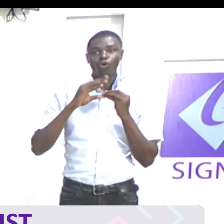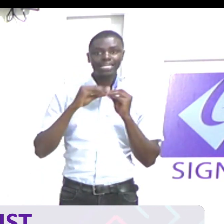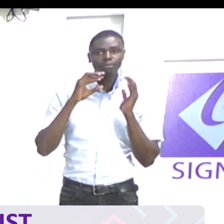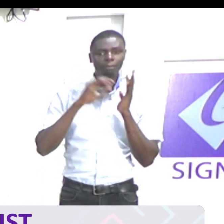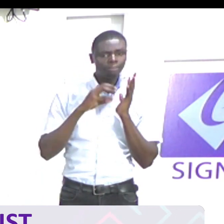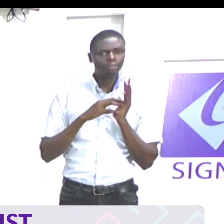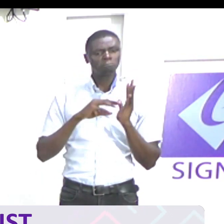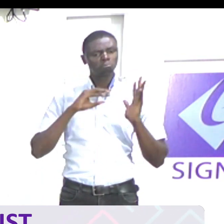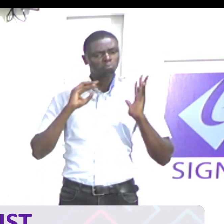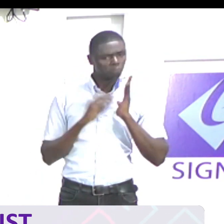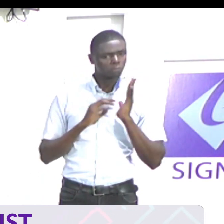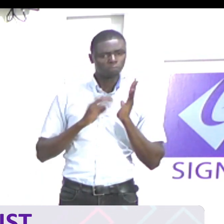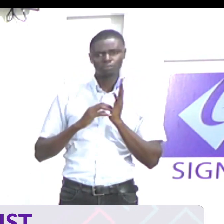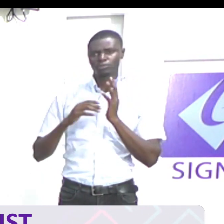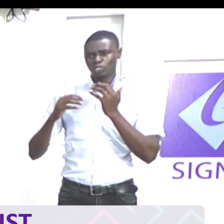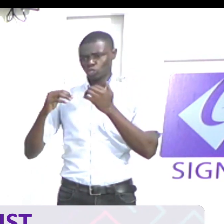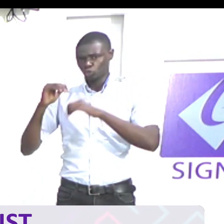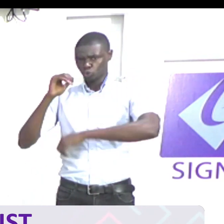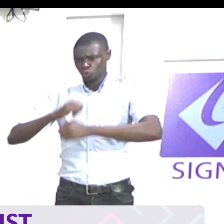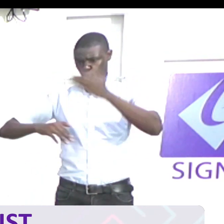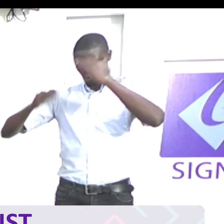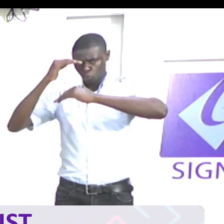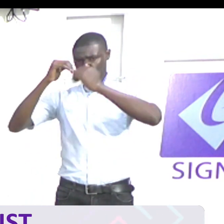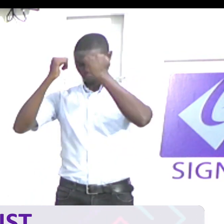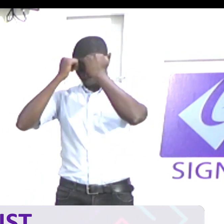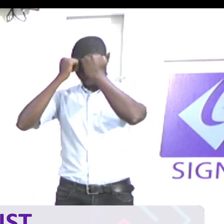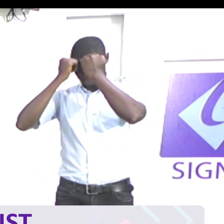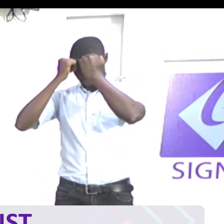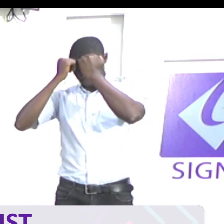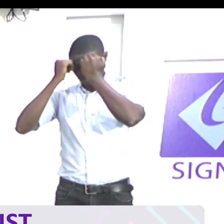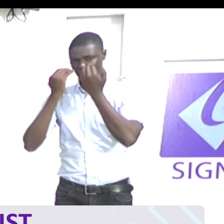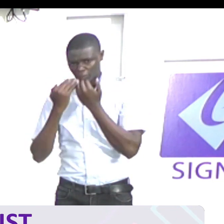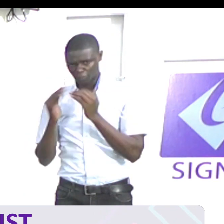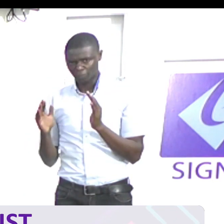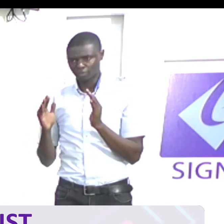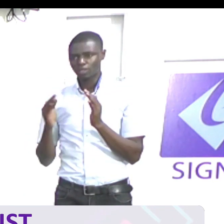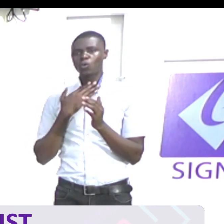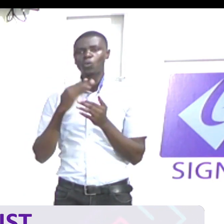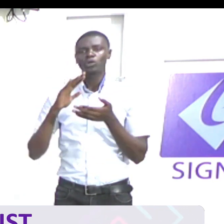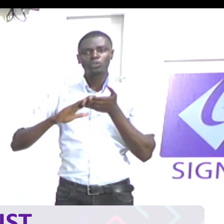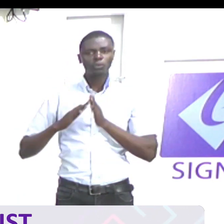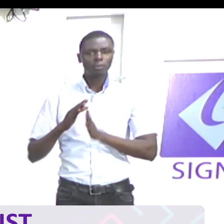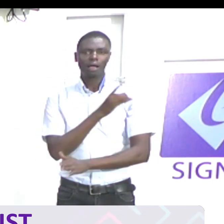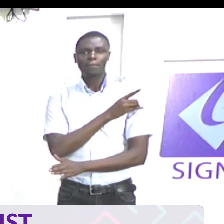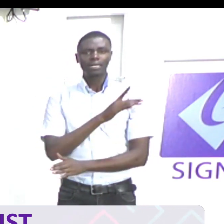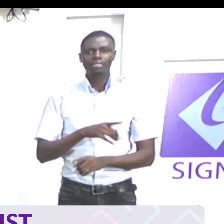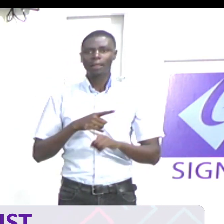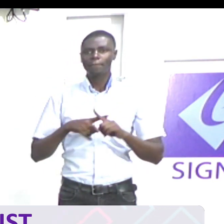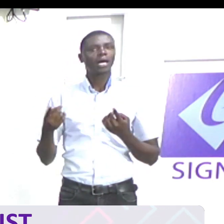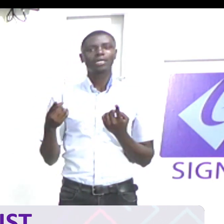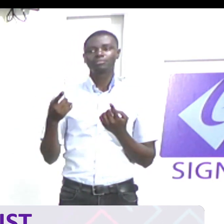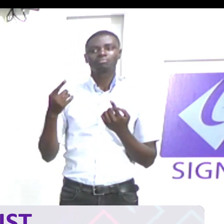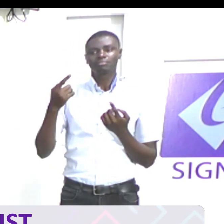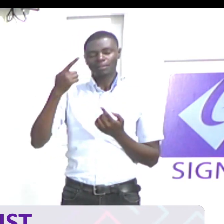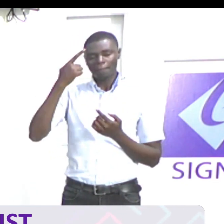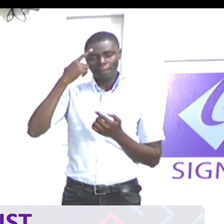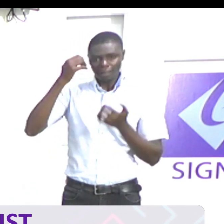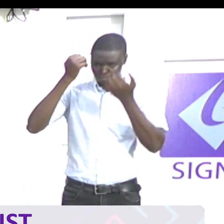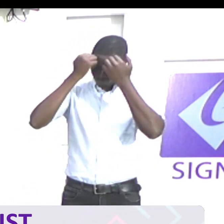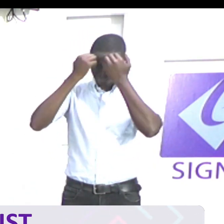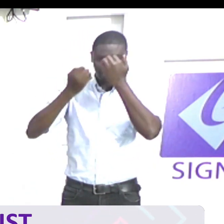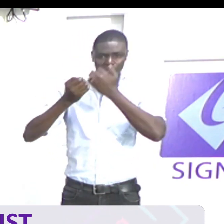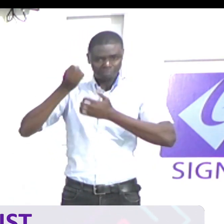thing. Shule unaenda unasoma unapiga umekula mbuku mtu wangu. Sawa? Mnakuwa daktari lakini haijipi.